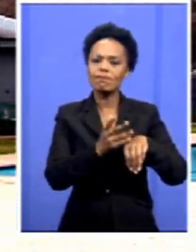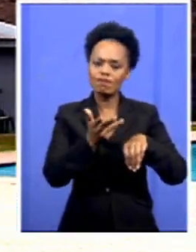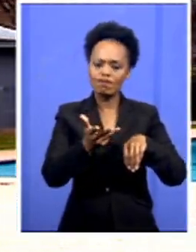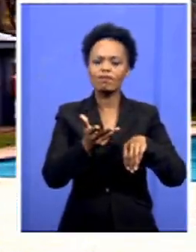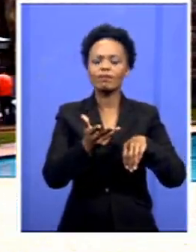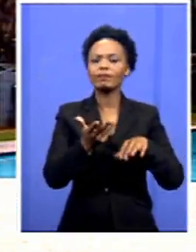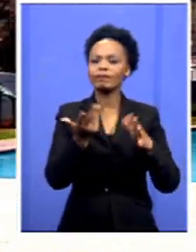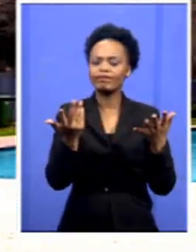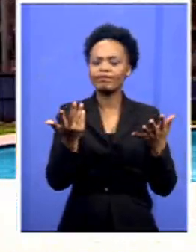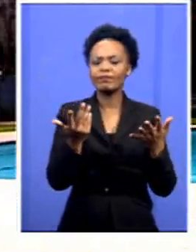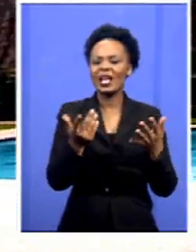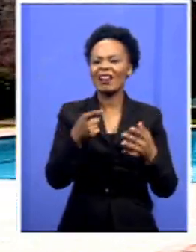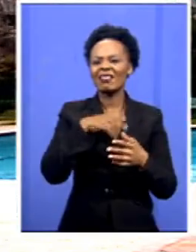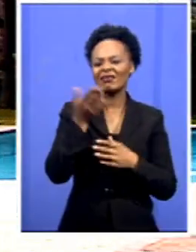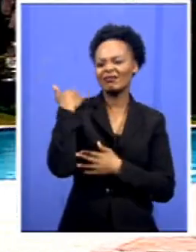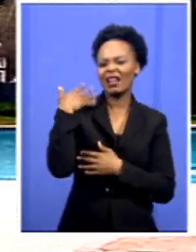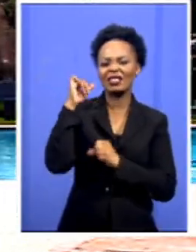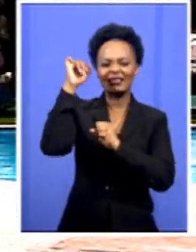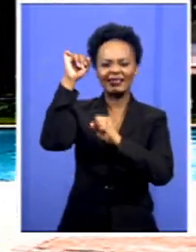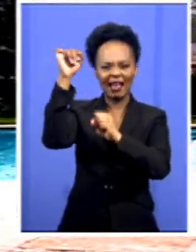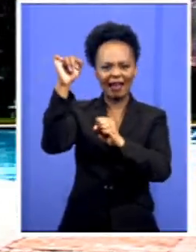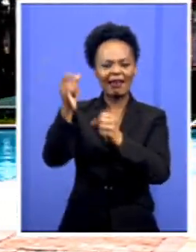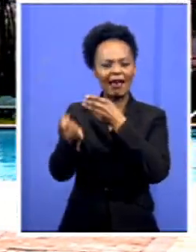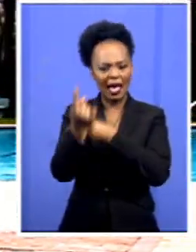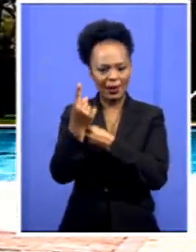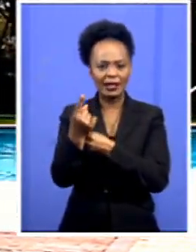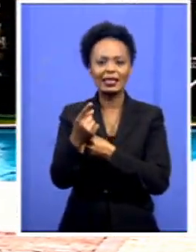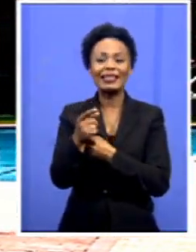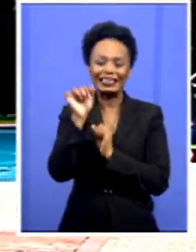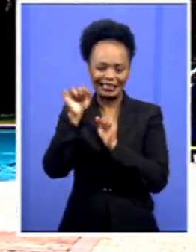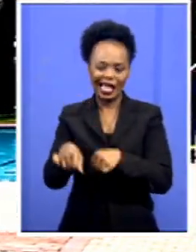not too long ago there was a strike, and even if there was a strike,